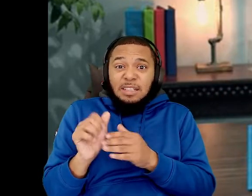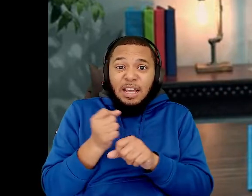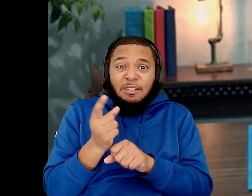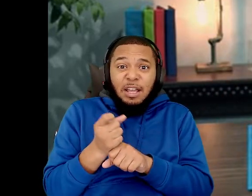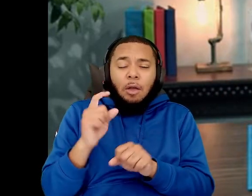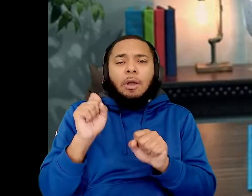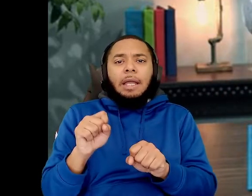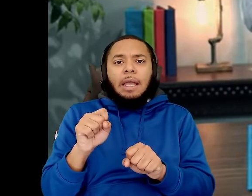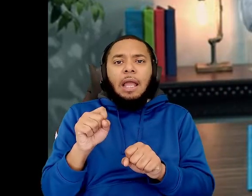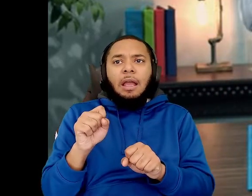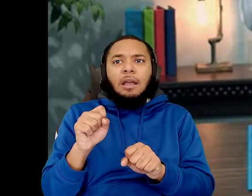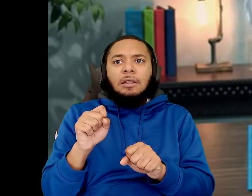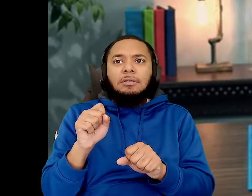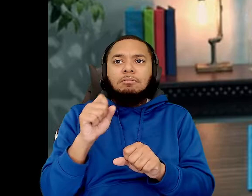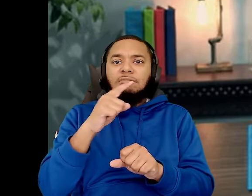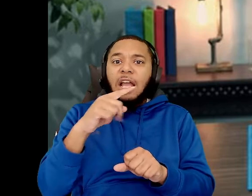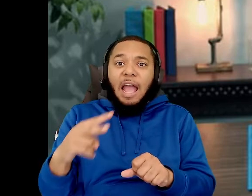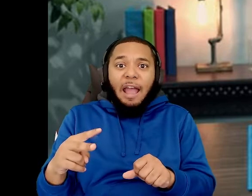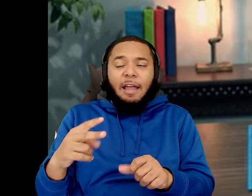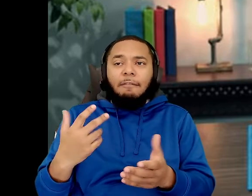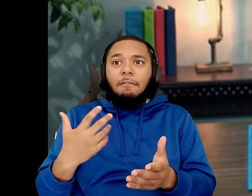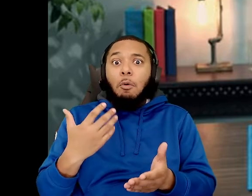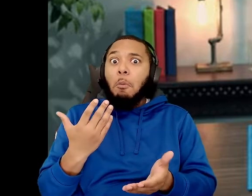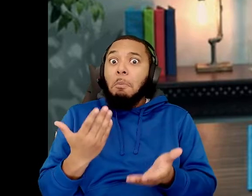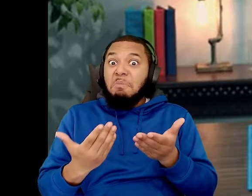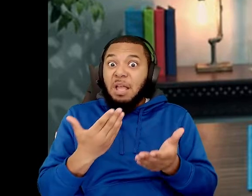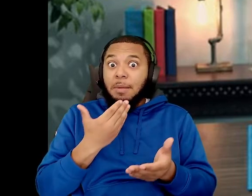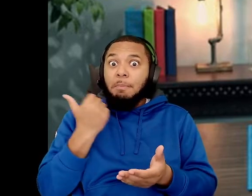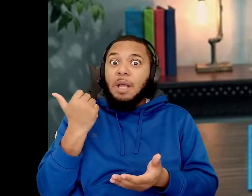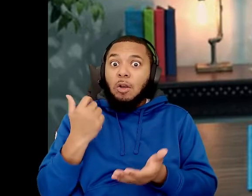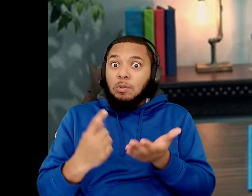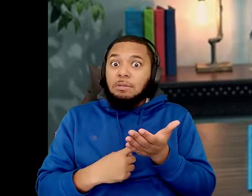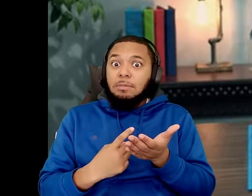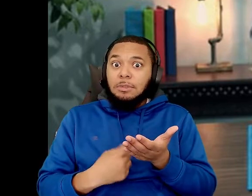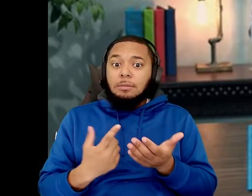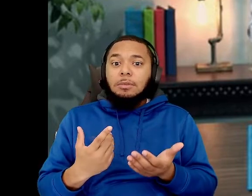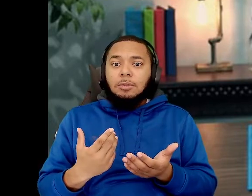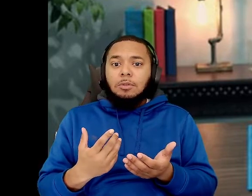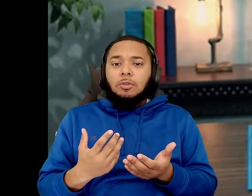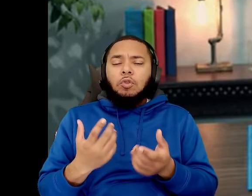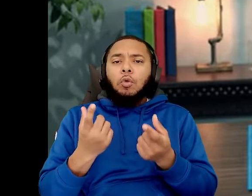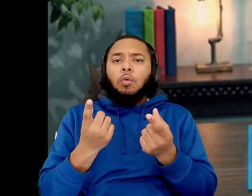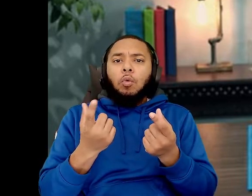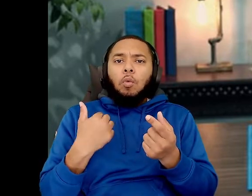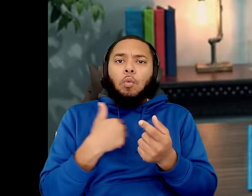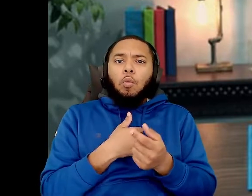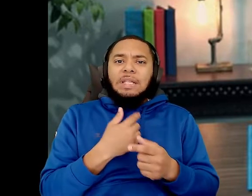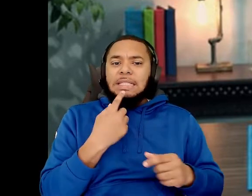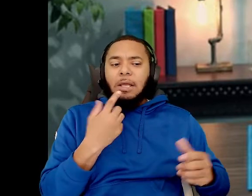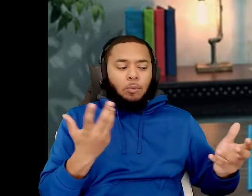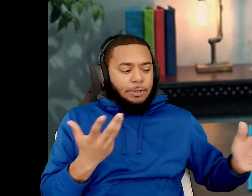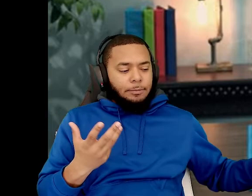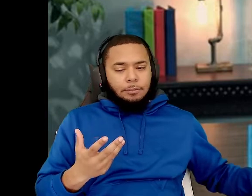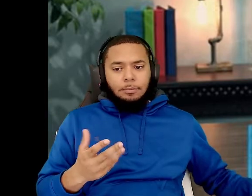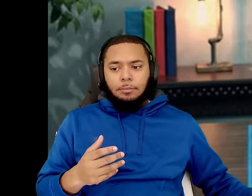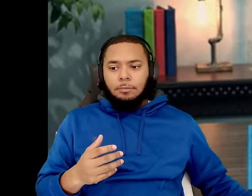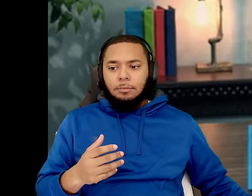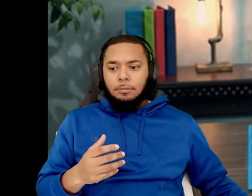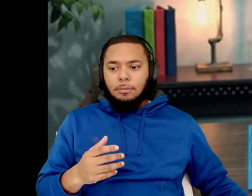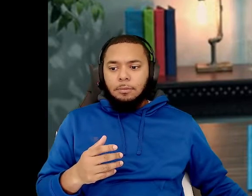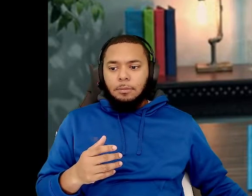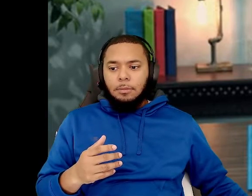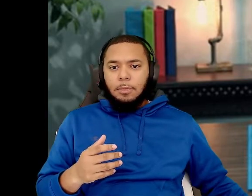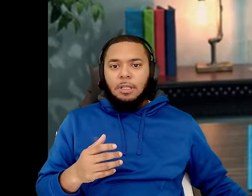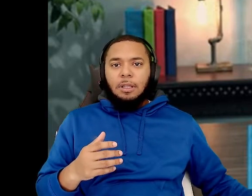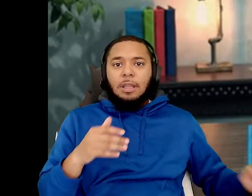get cut in half or even better, right? So what we're going to say here is that the medical insurance